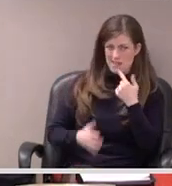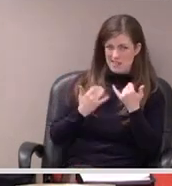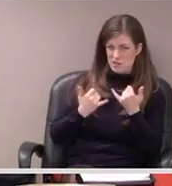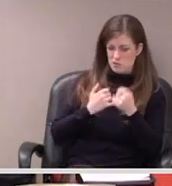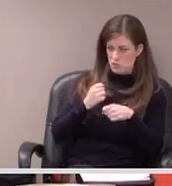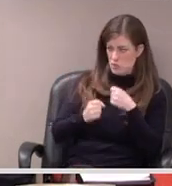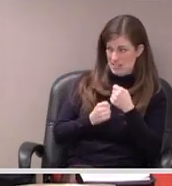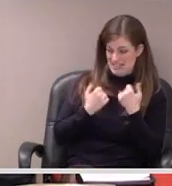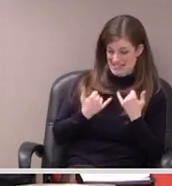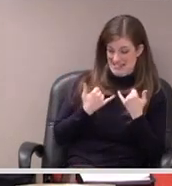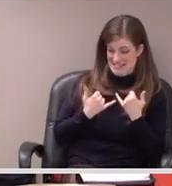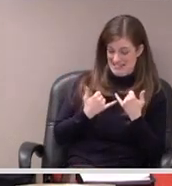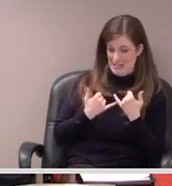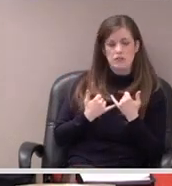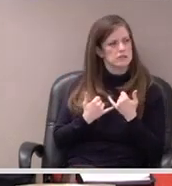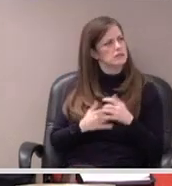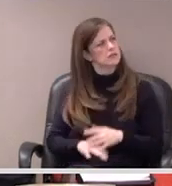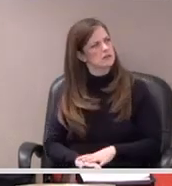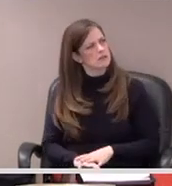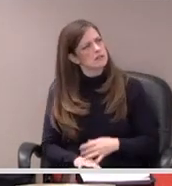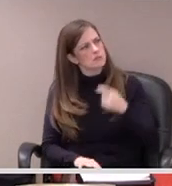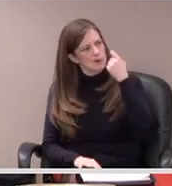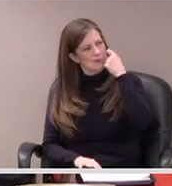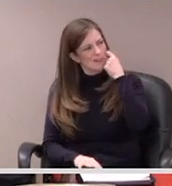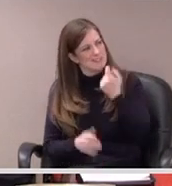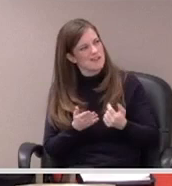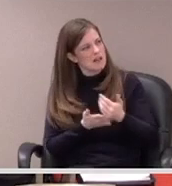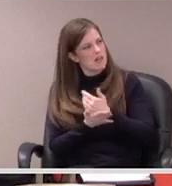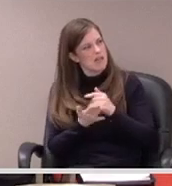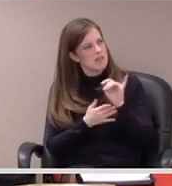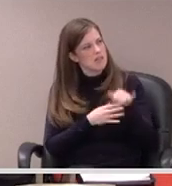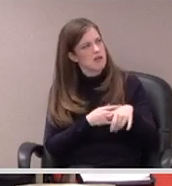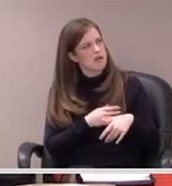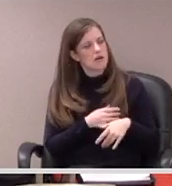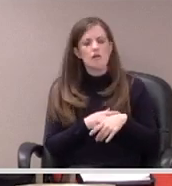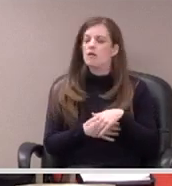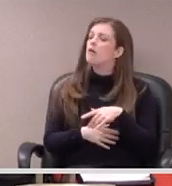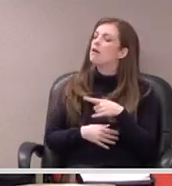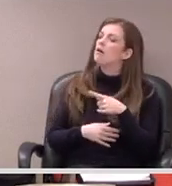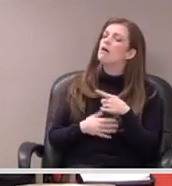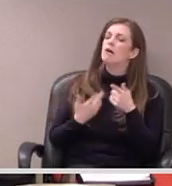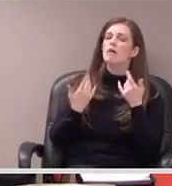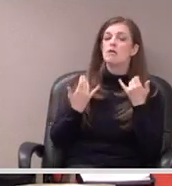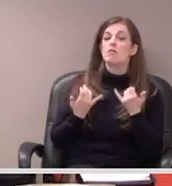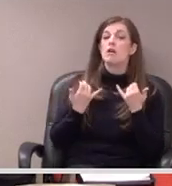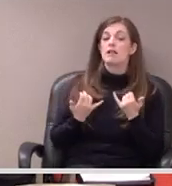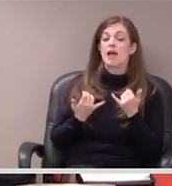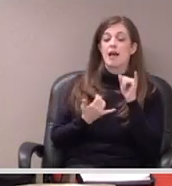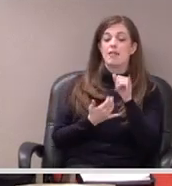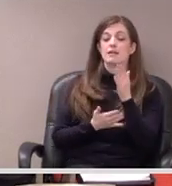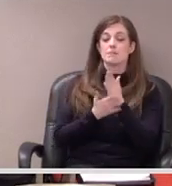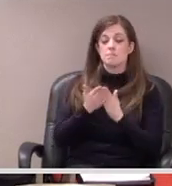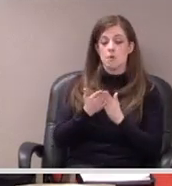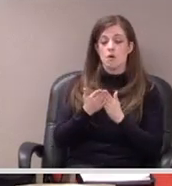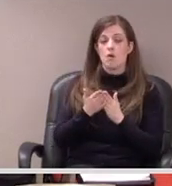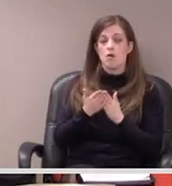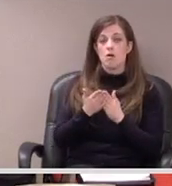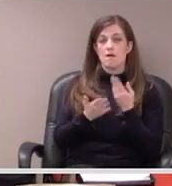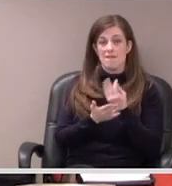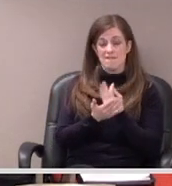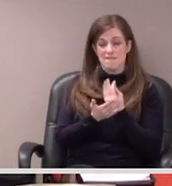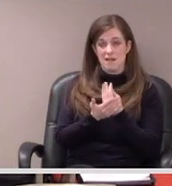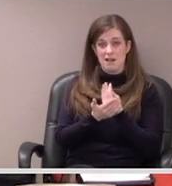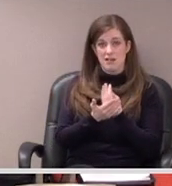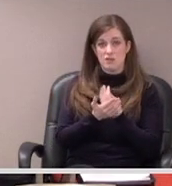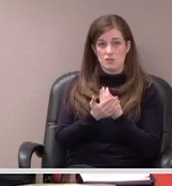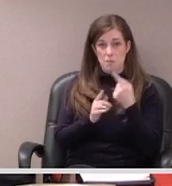year we're in? Yes. Where we just collected? Yes. Right now, and that's part of that, the financial report,